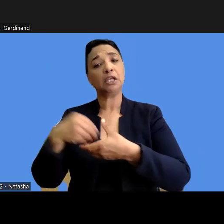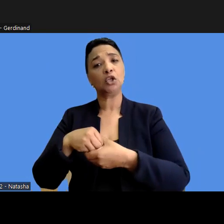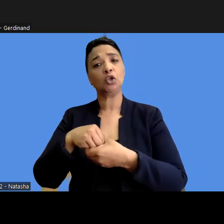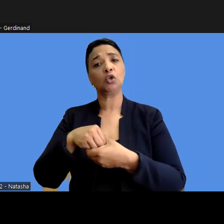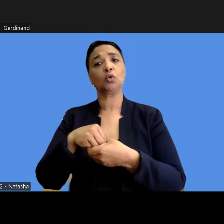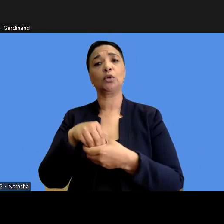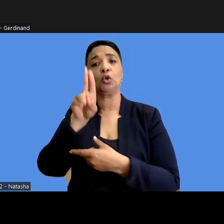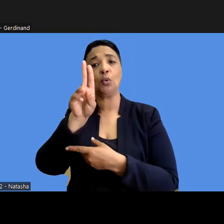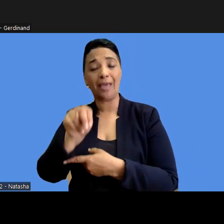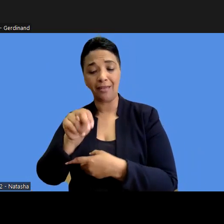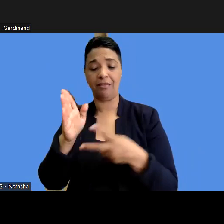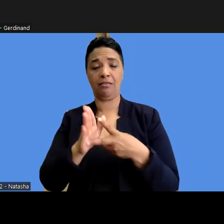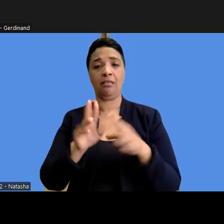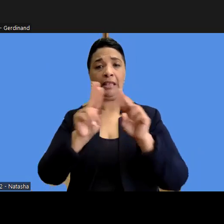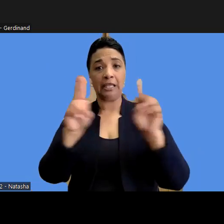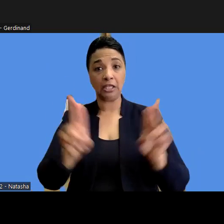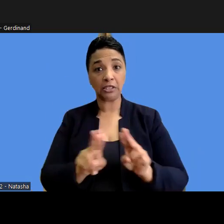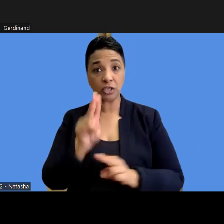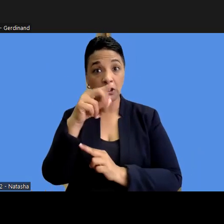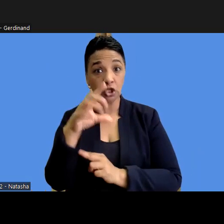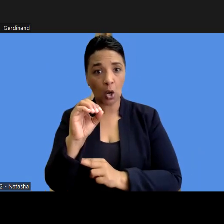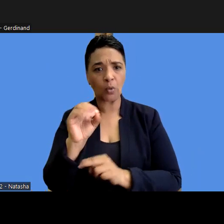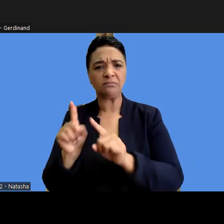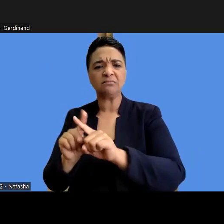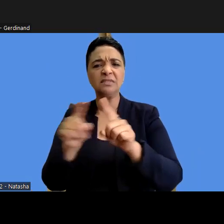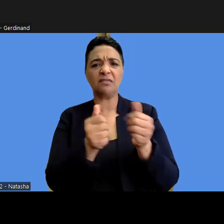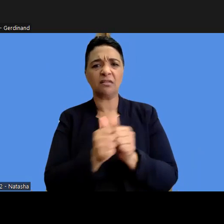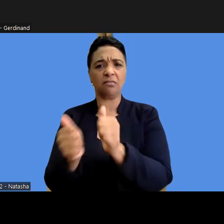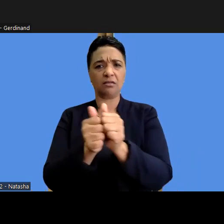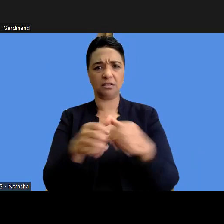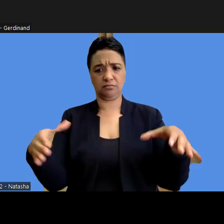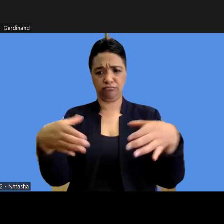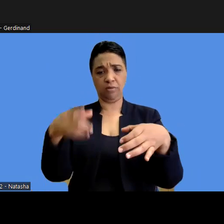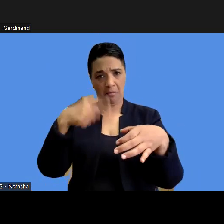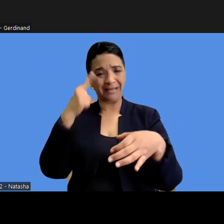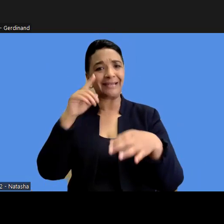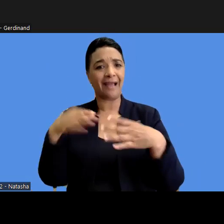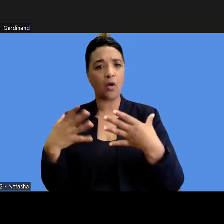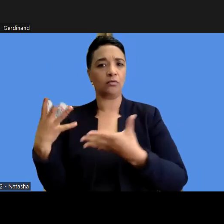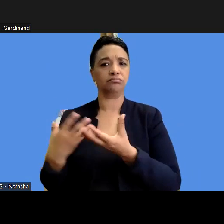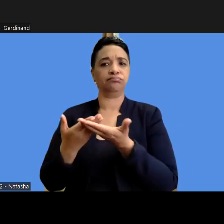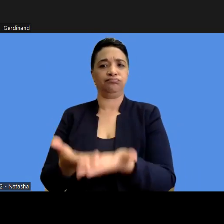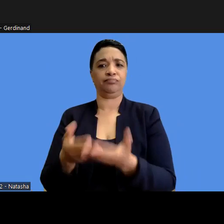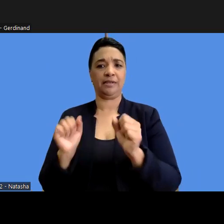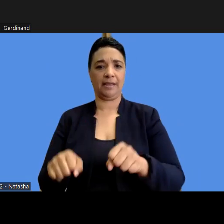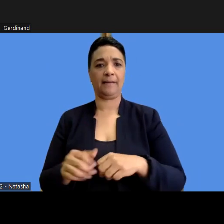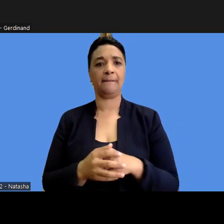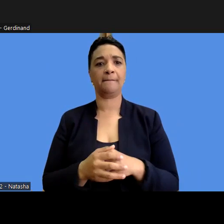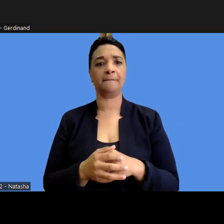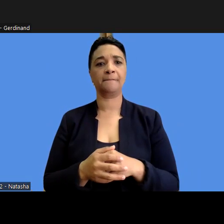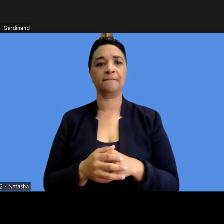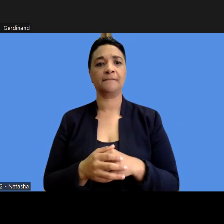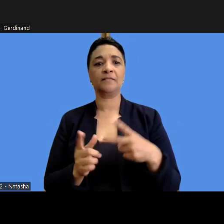to give the gaps, given the gaps and prevalence. And also advocate